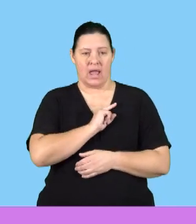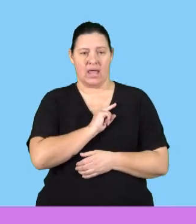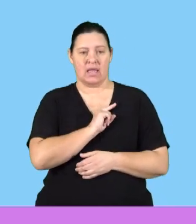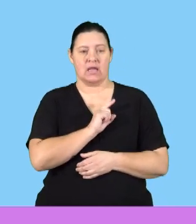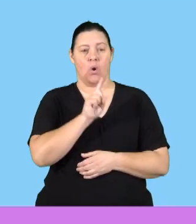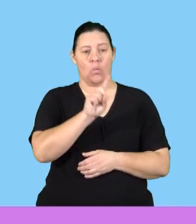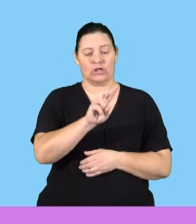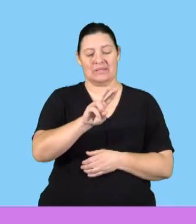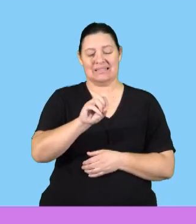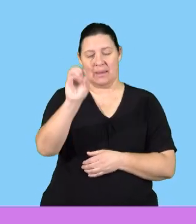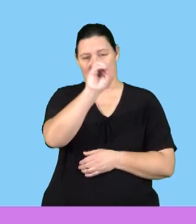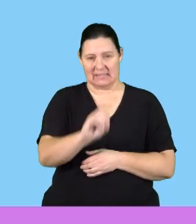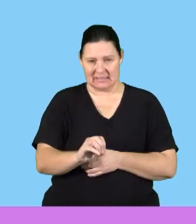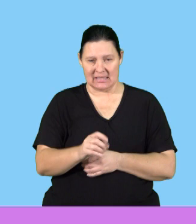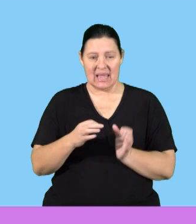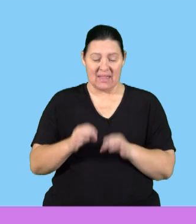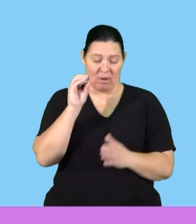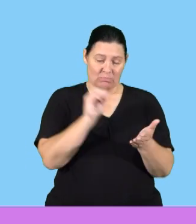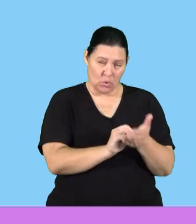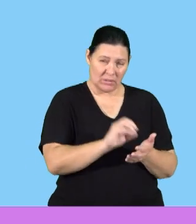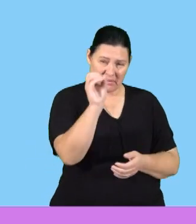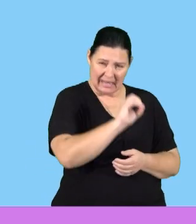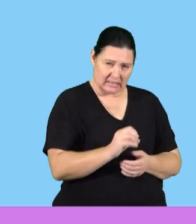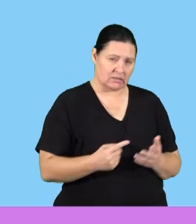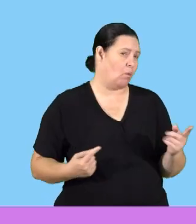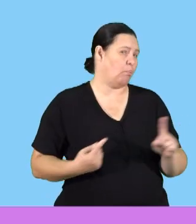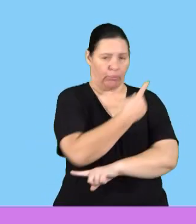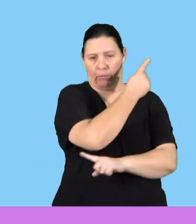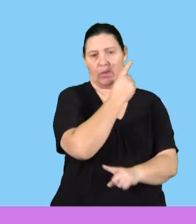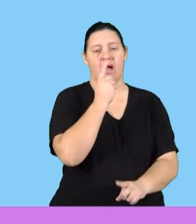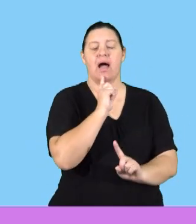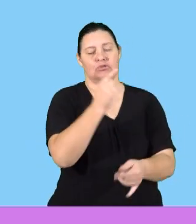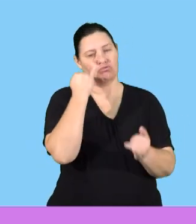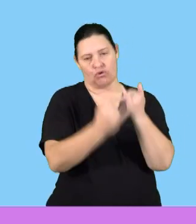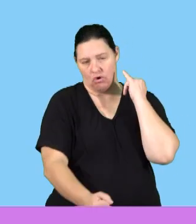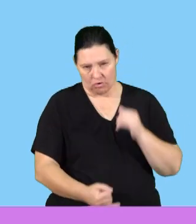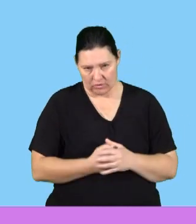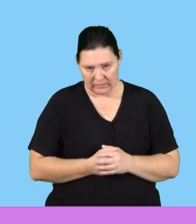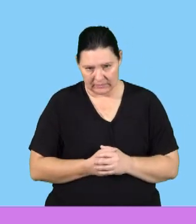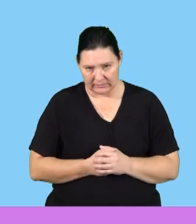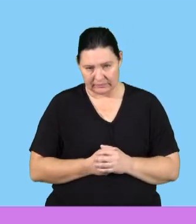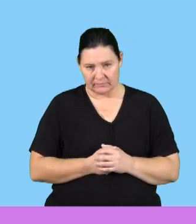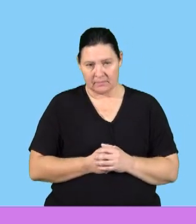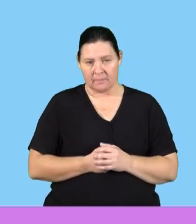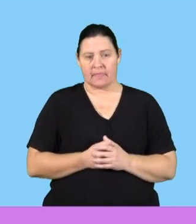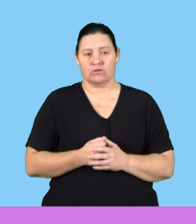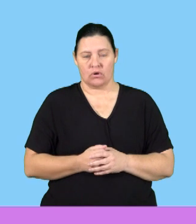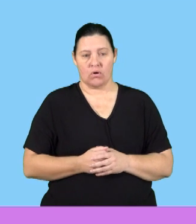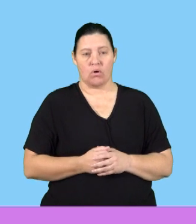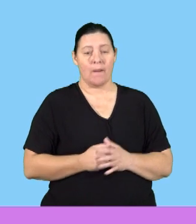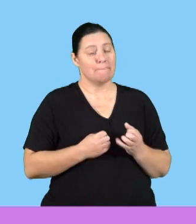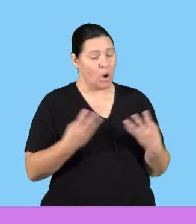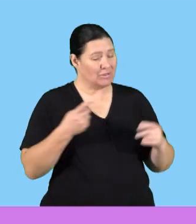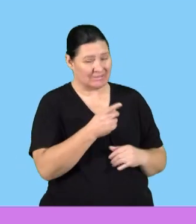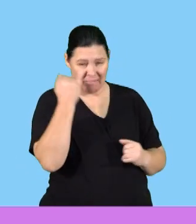is 120%. So if it is a percentage and you express it as a fraction, we eliminate the percentage sign. So one